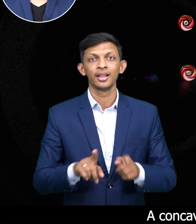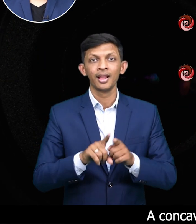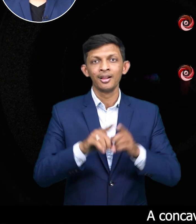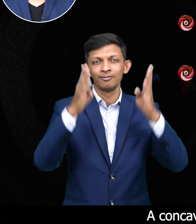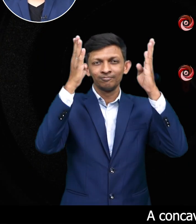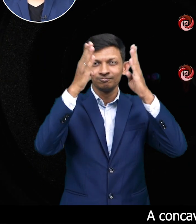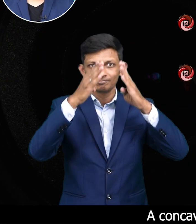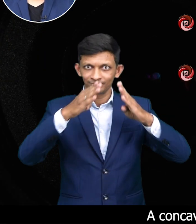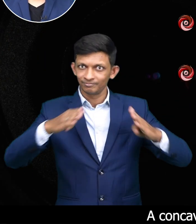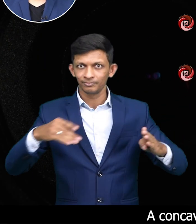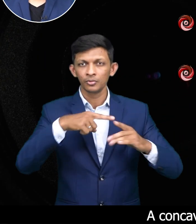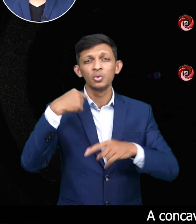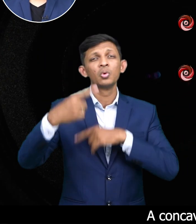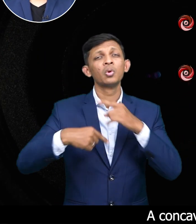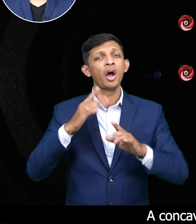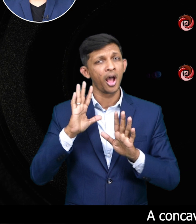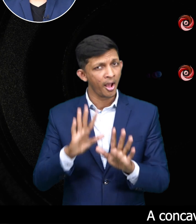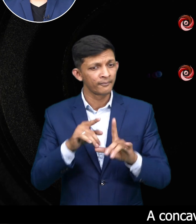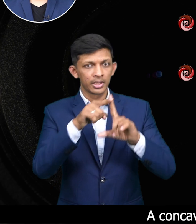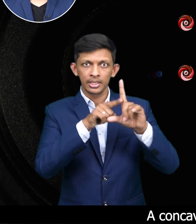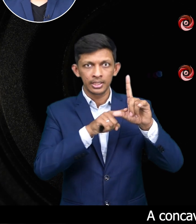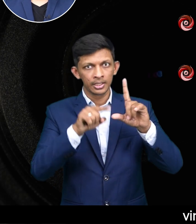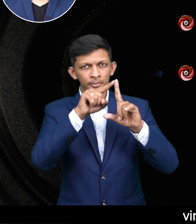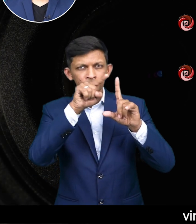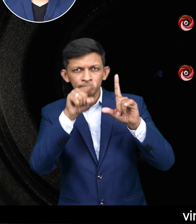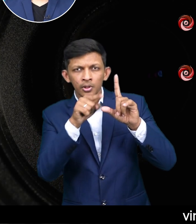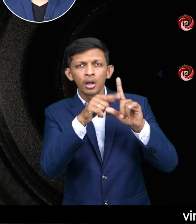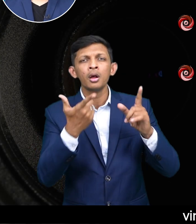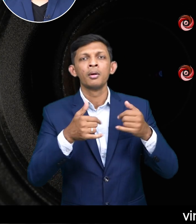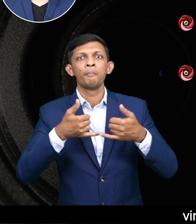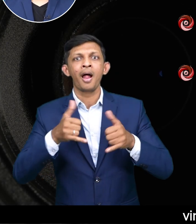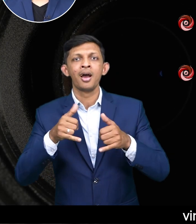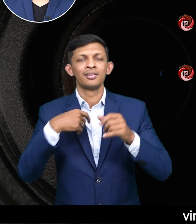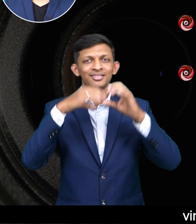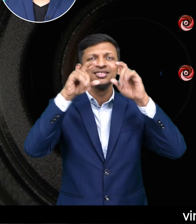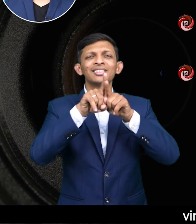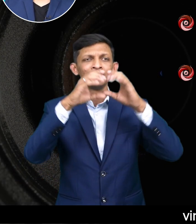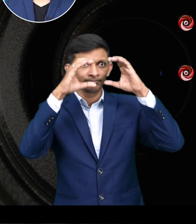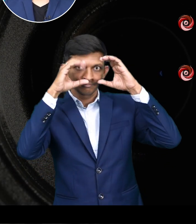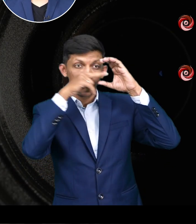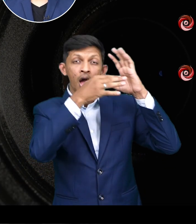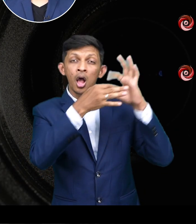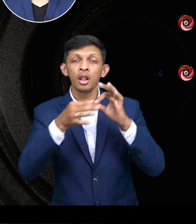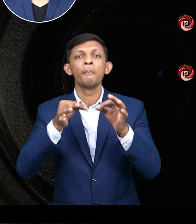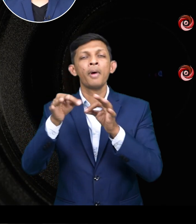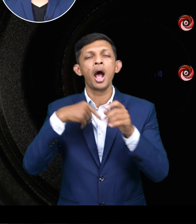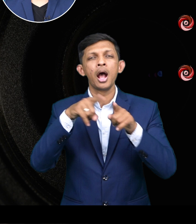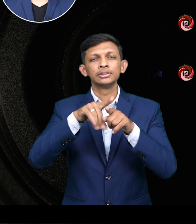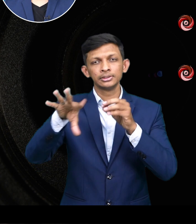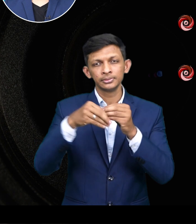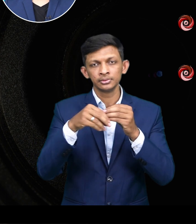A concave lens always forms an erect, virtual, and smaller image than the